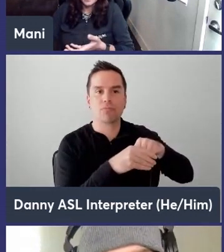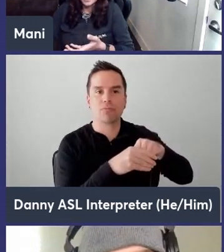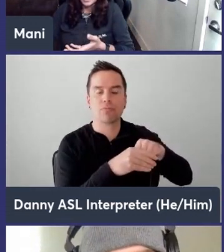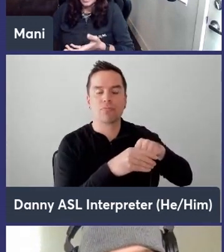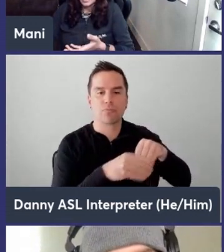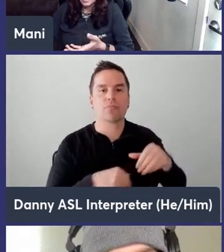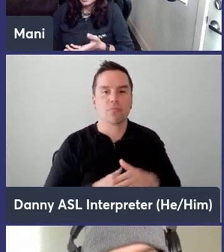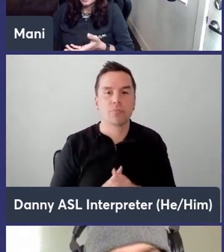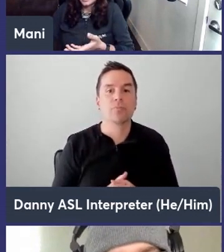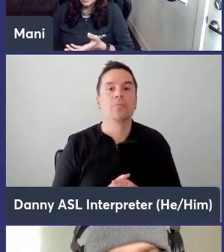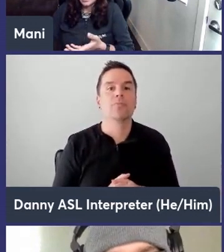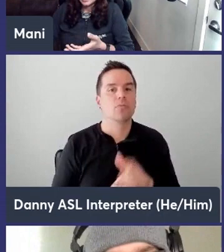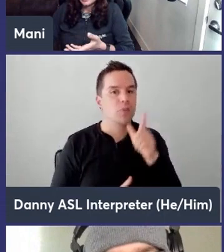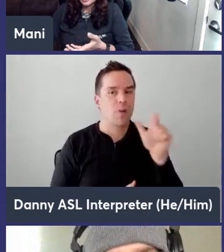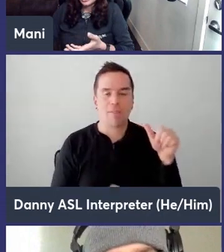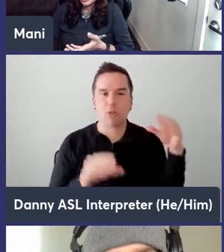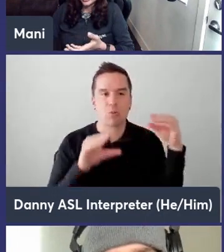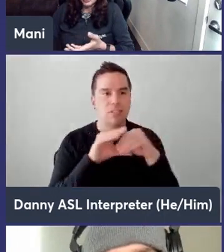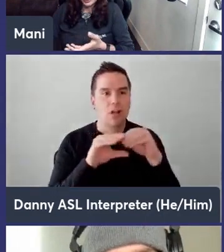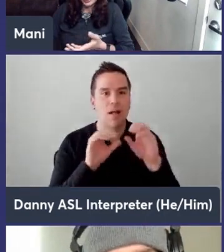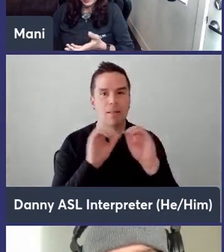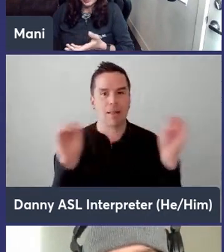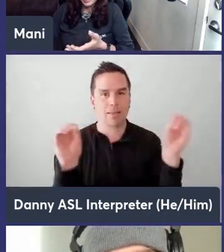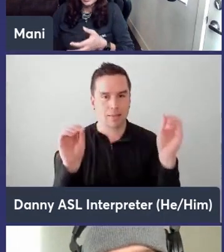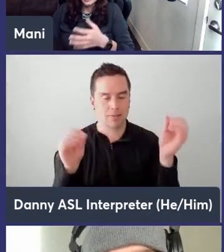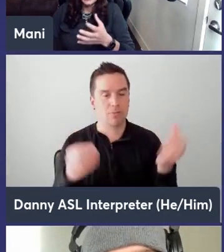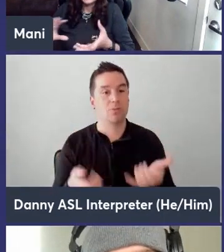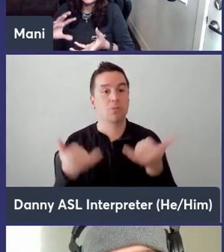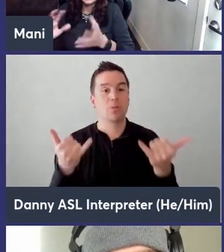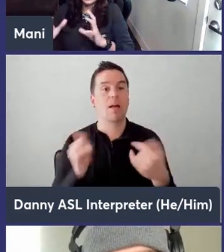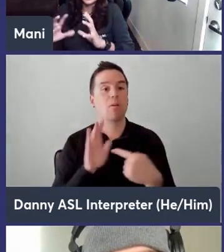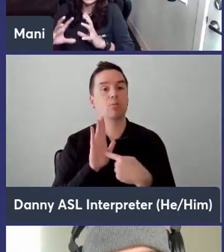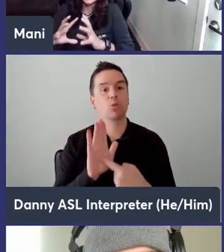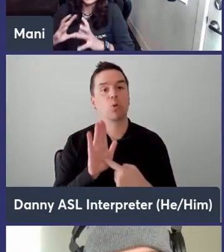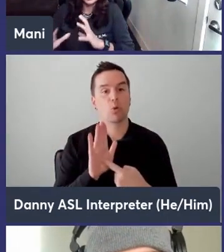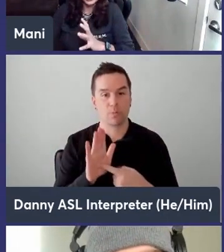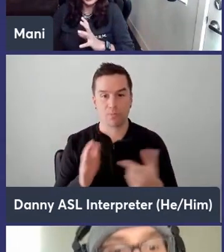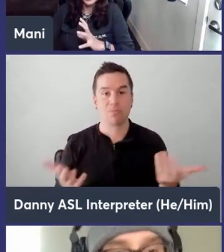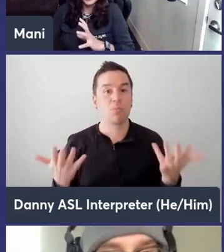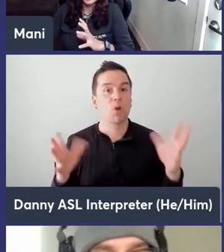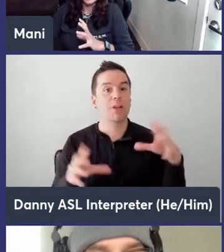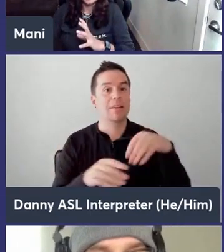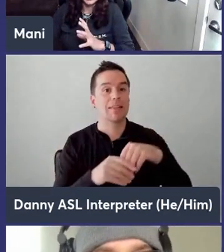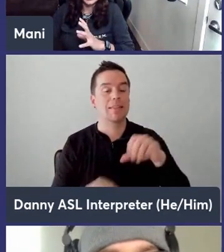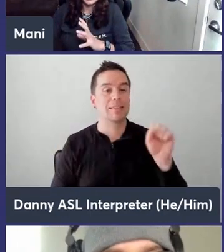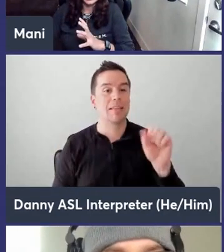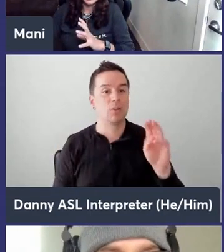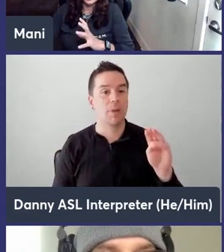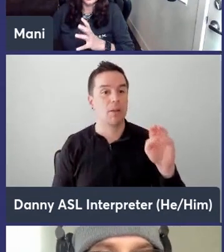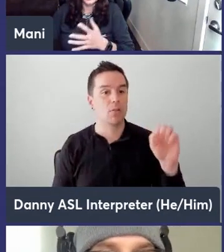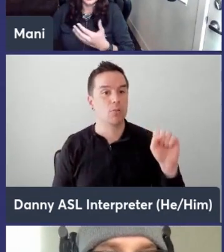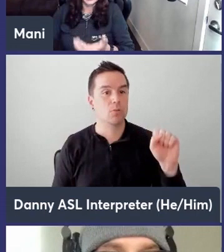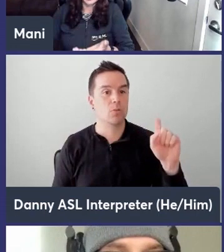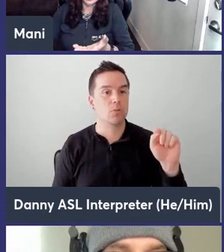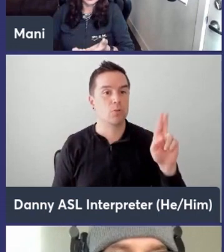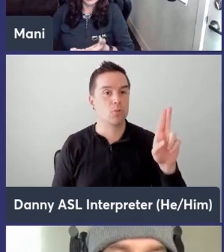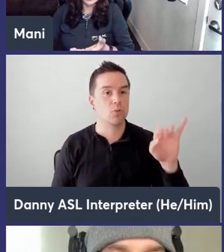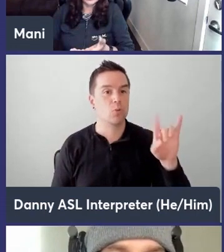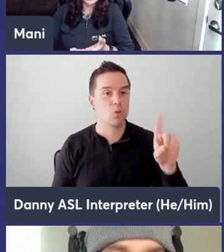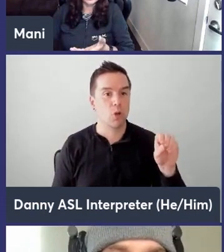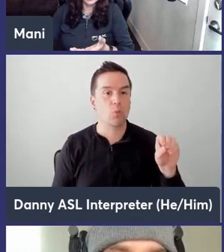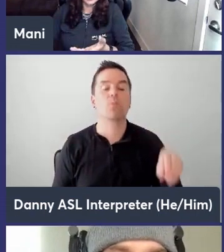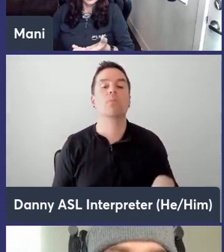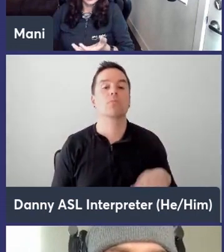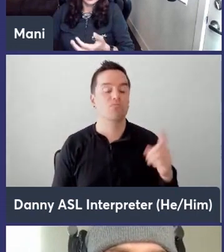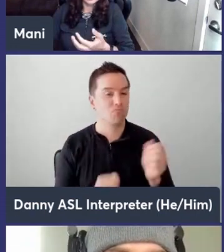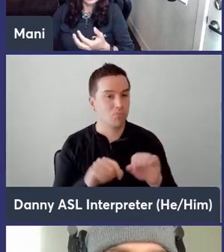anything. And with that, let me show you. So I'm in the SageMaker Studio. So basically, you go to the AWS